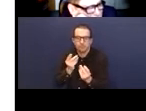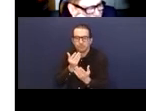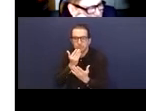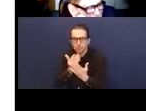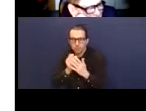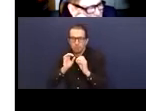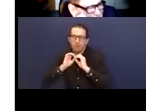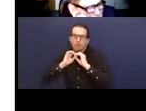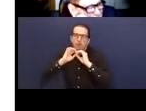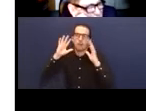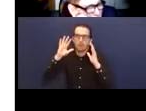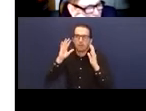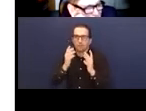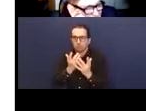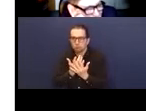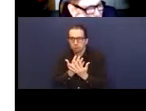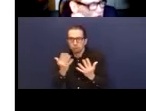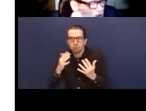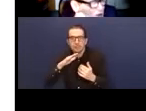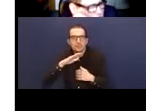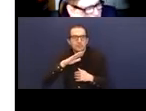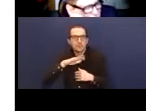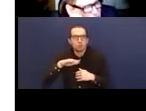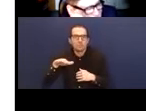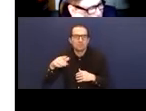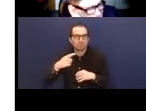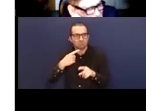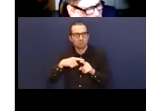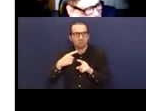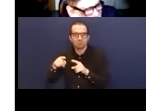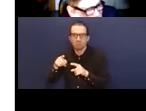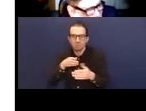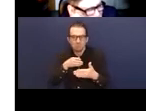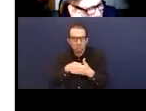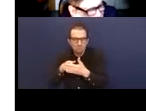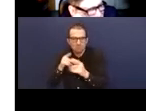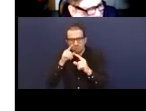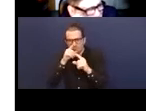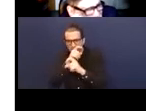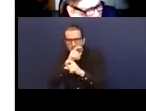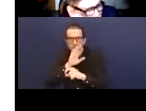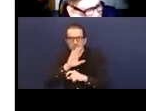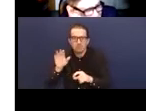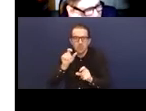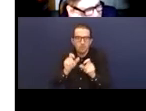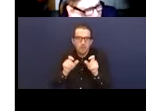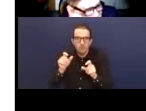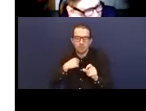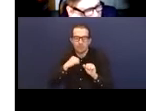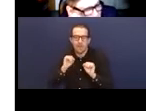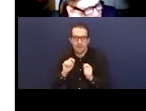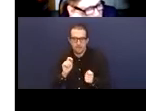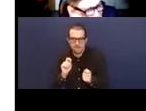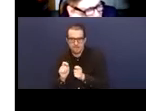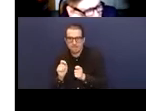what's very clear, because the numbers are quite large, is that the segregated solution of the past, separate special